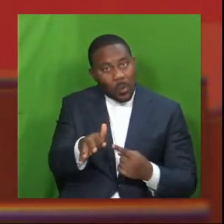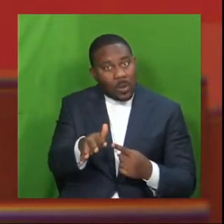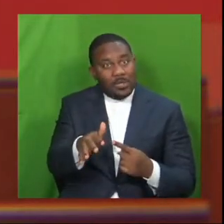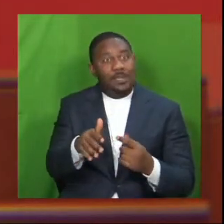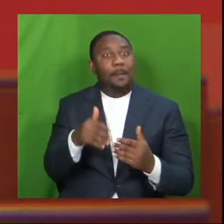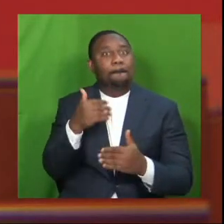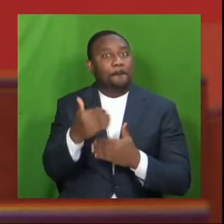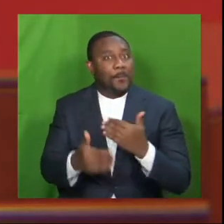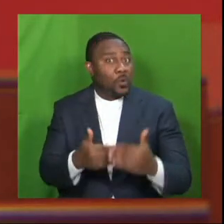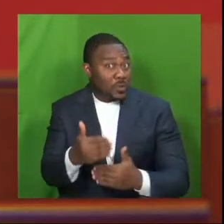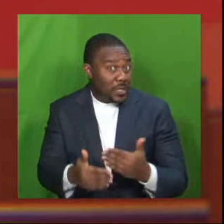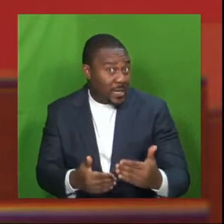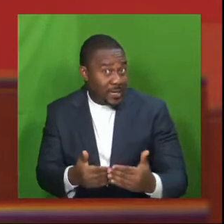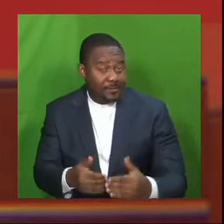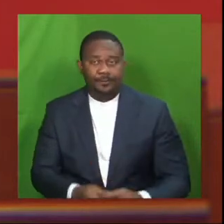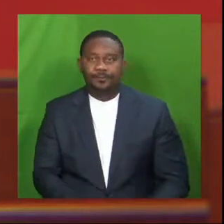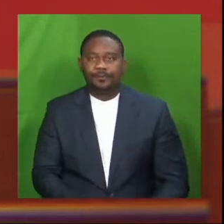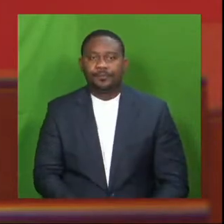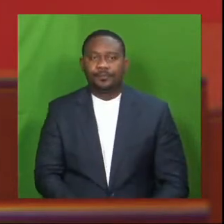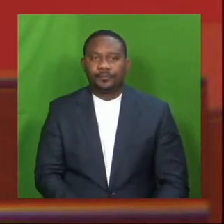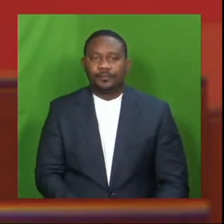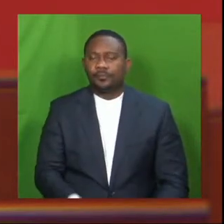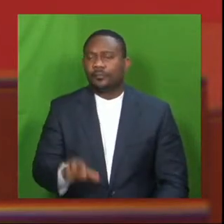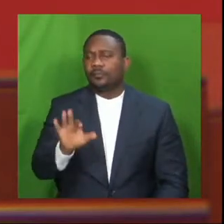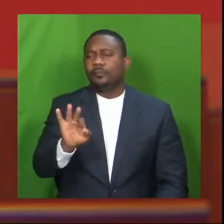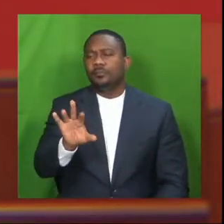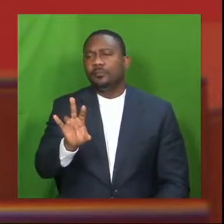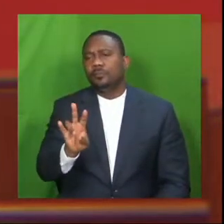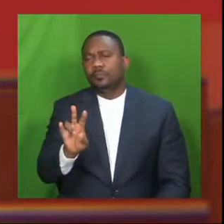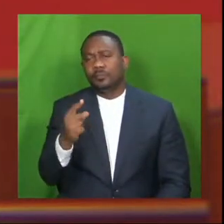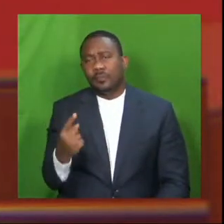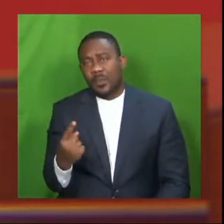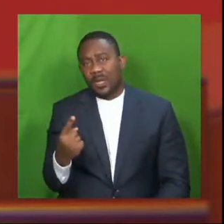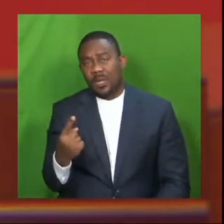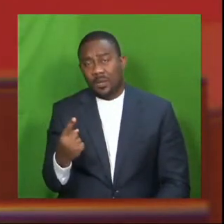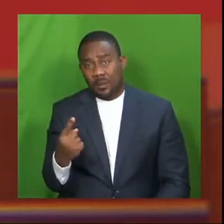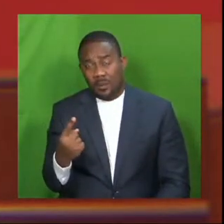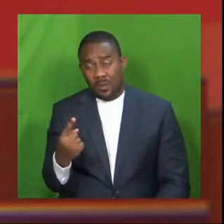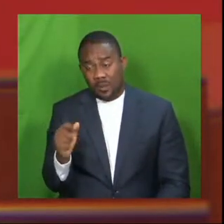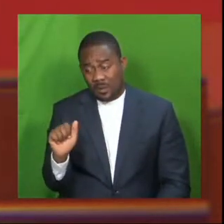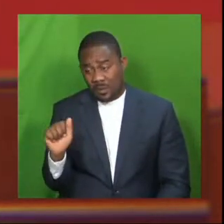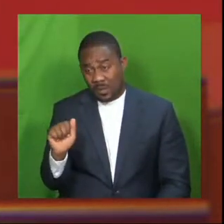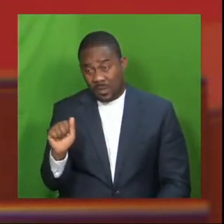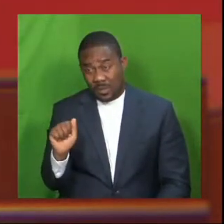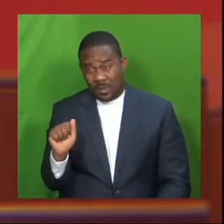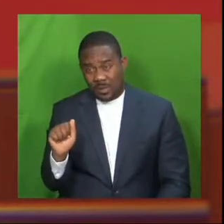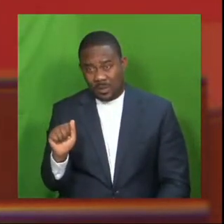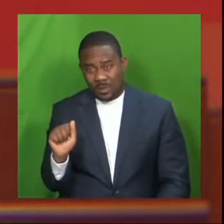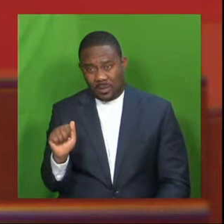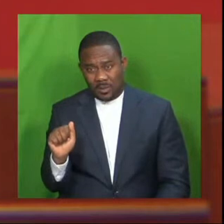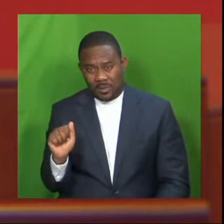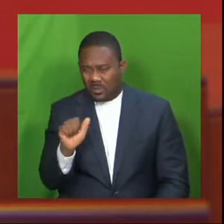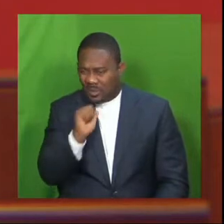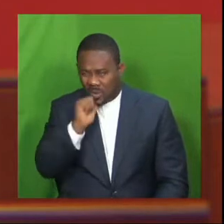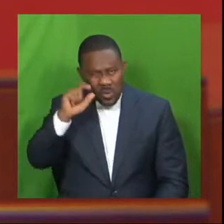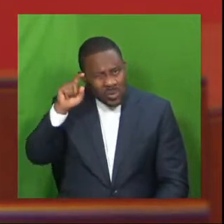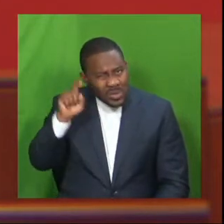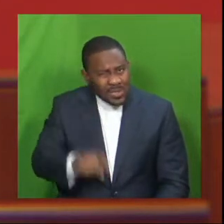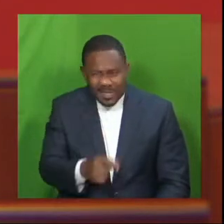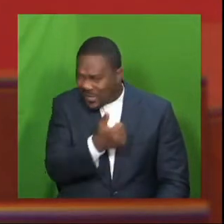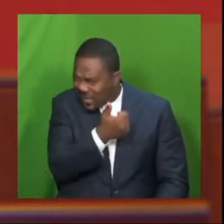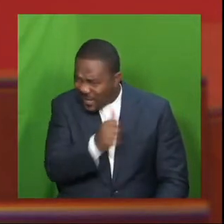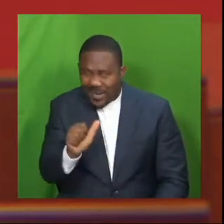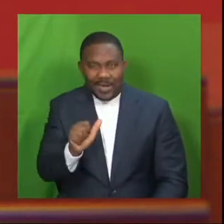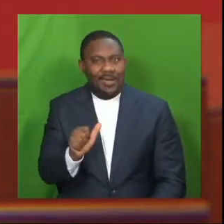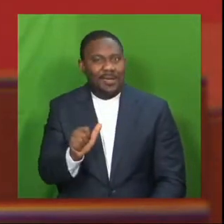When you quote 97(1) and A, you don't need any further